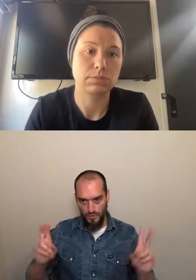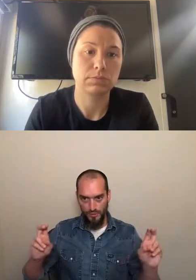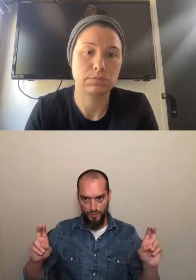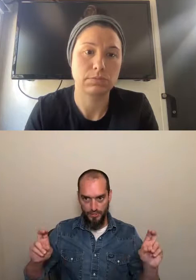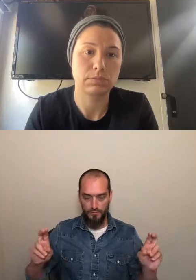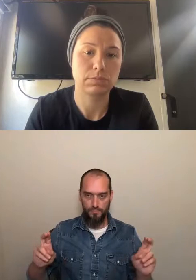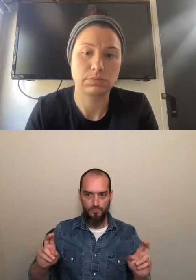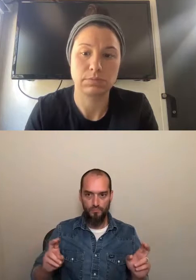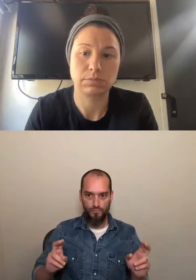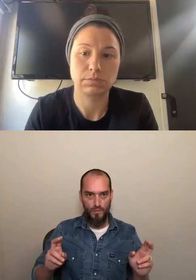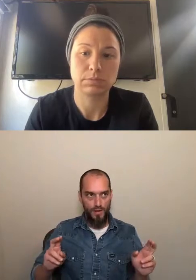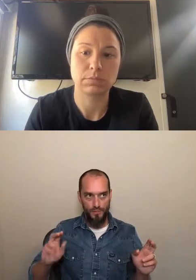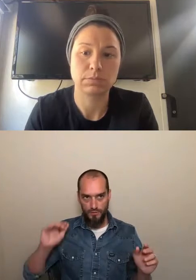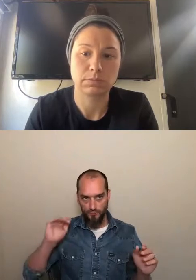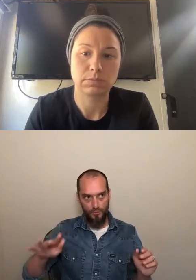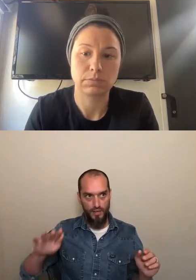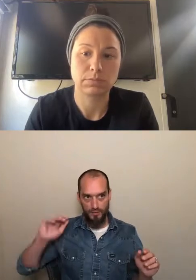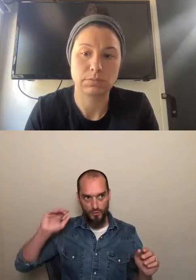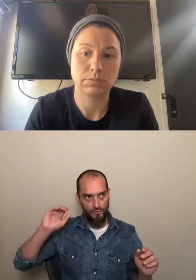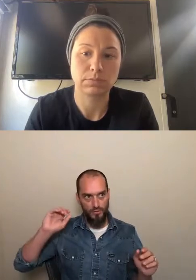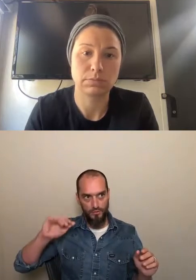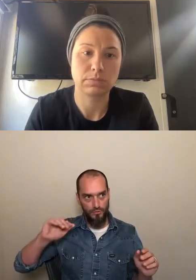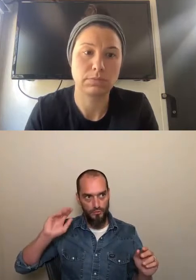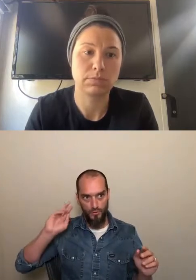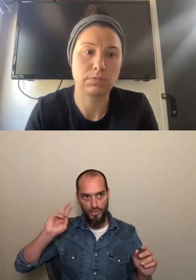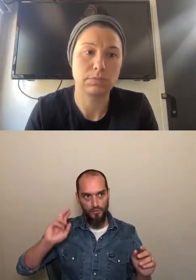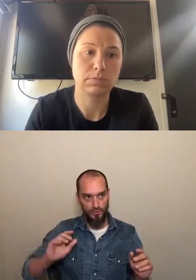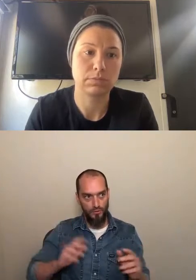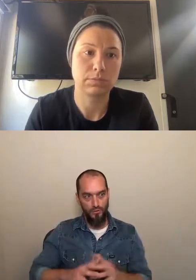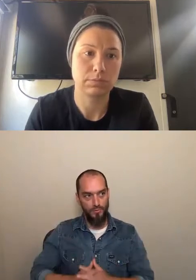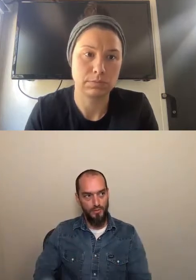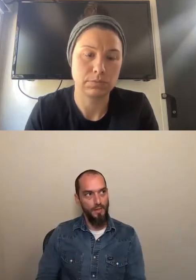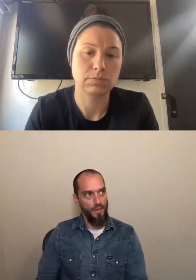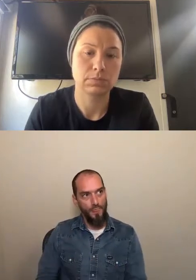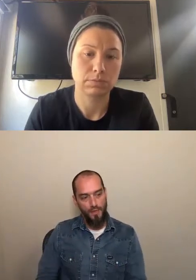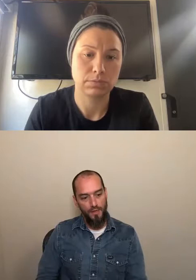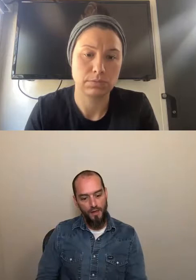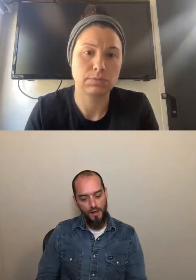was cleared, mind you, it's a 4,000 square foot, two-story rental home.